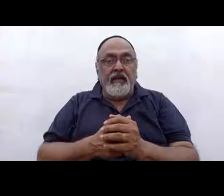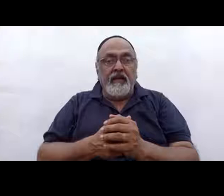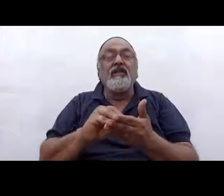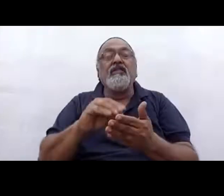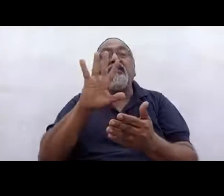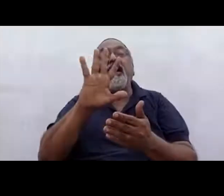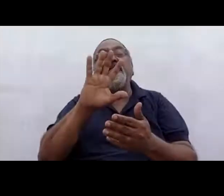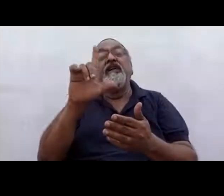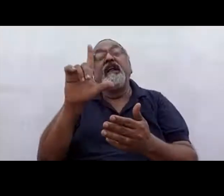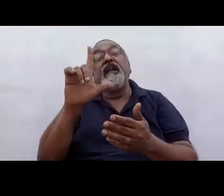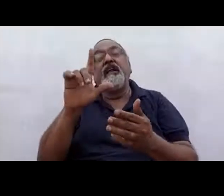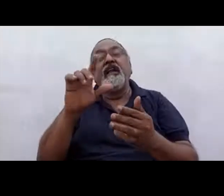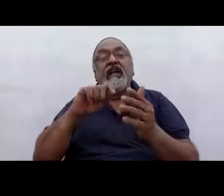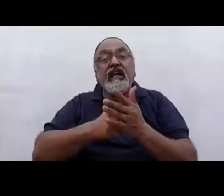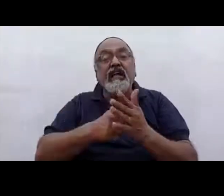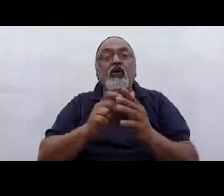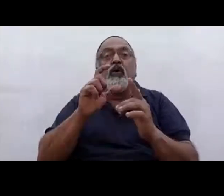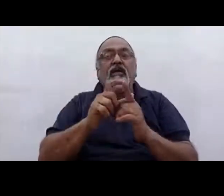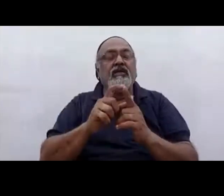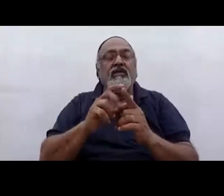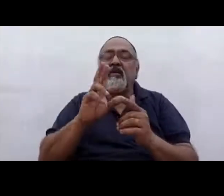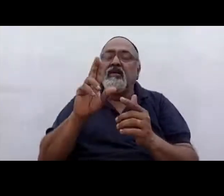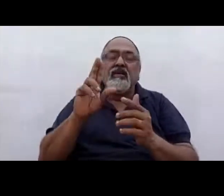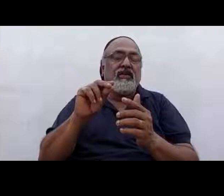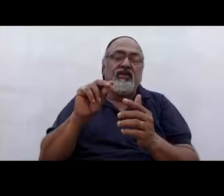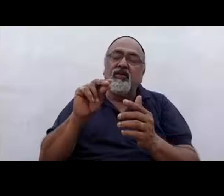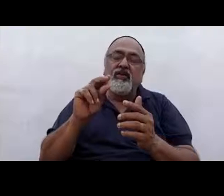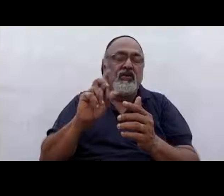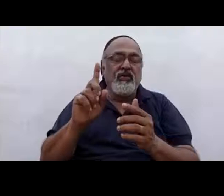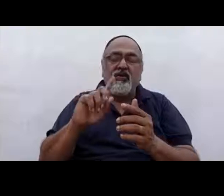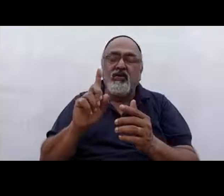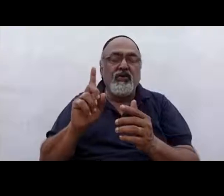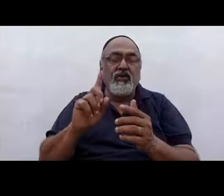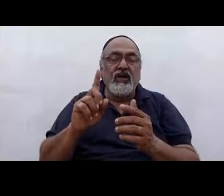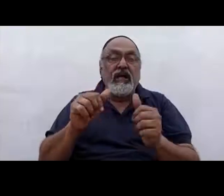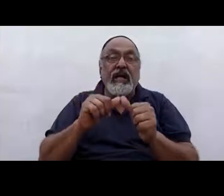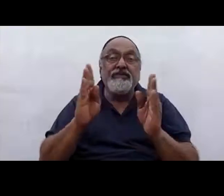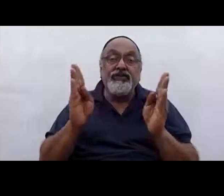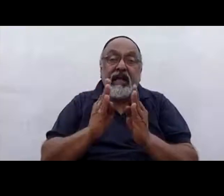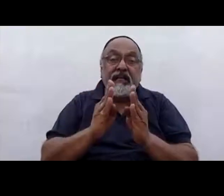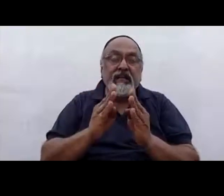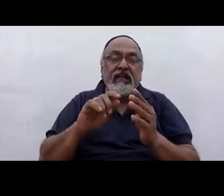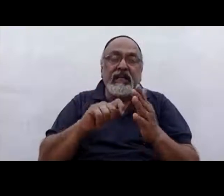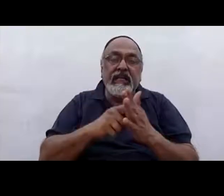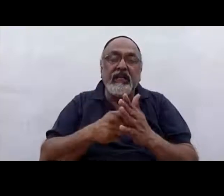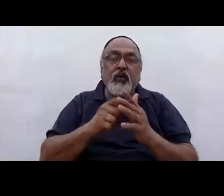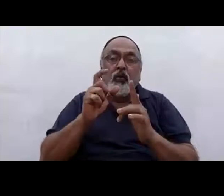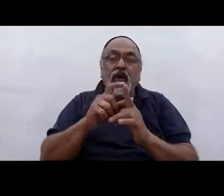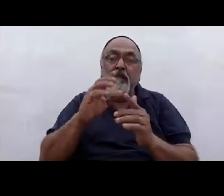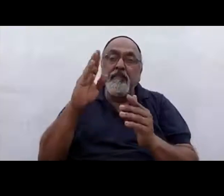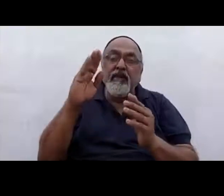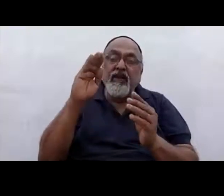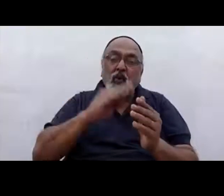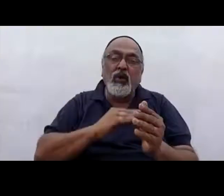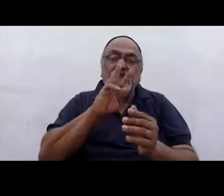To 7 keywords. That is not how an abstract should follow. I mean, the keyword should limit, it should be